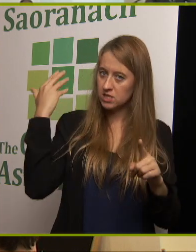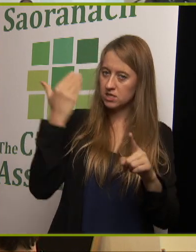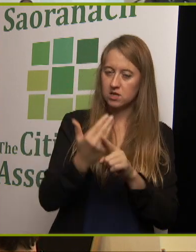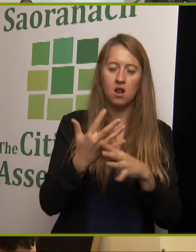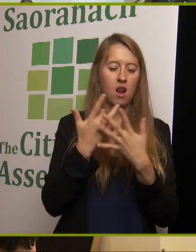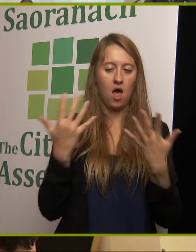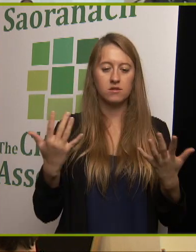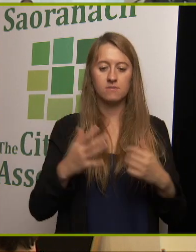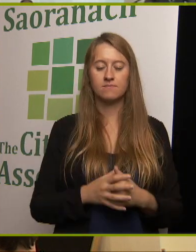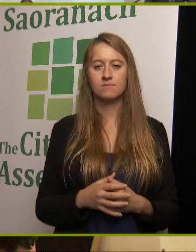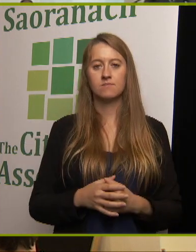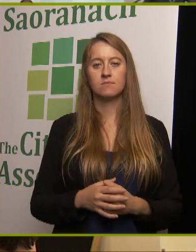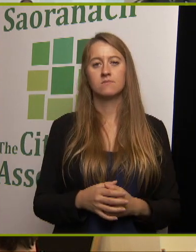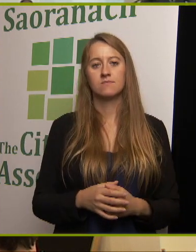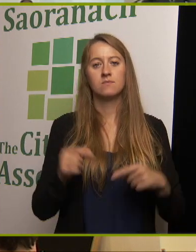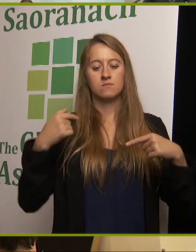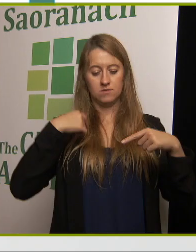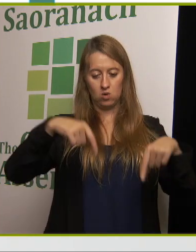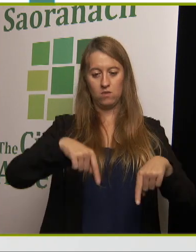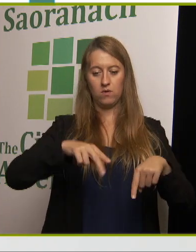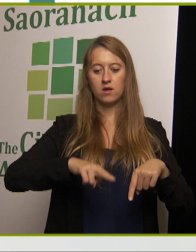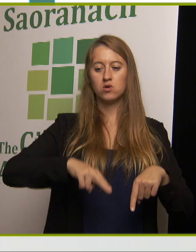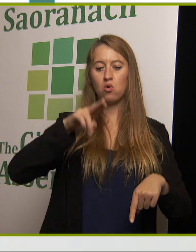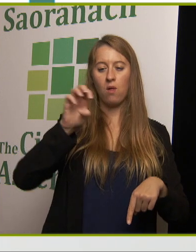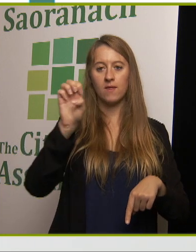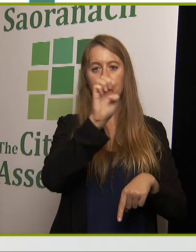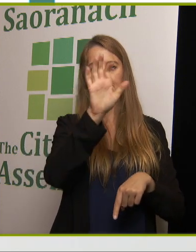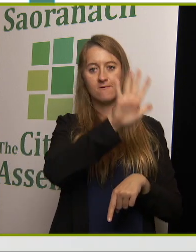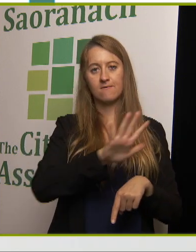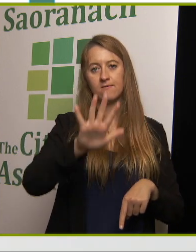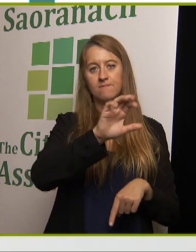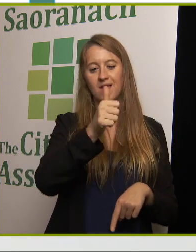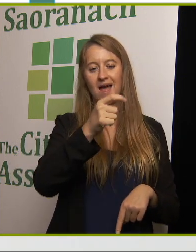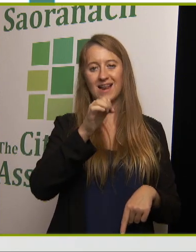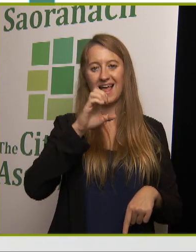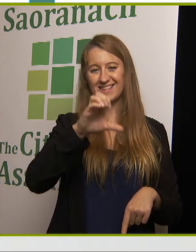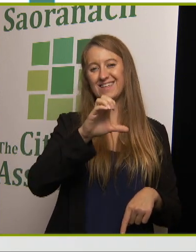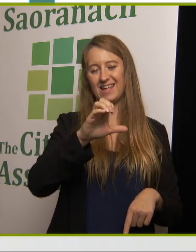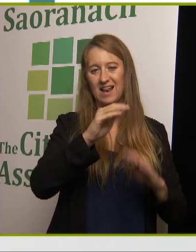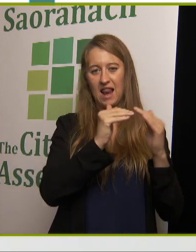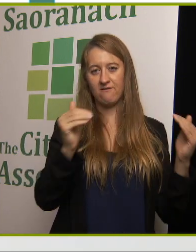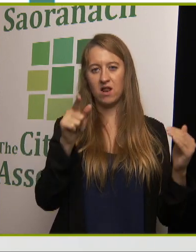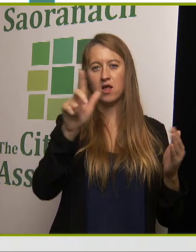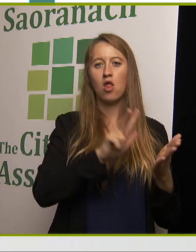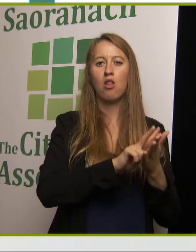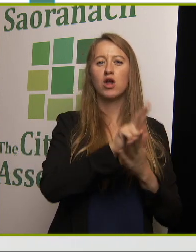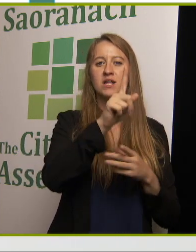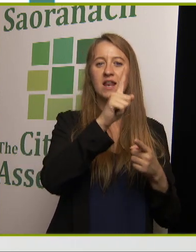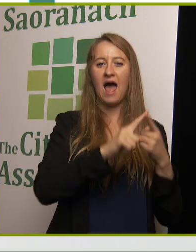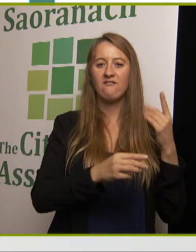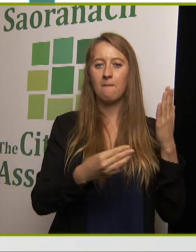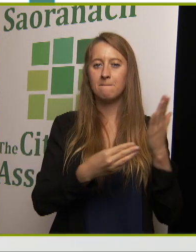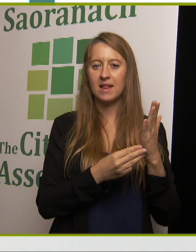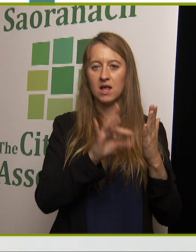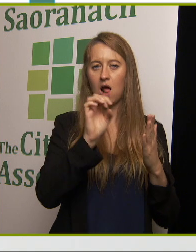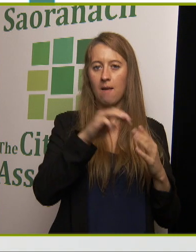At a North Atlantic level, a Northeast Atlantic level, across that 13.5 million square kilometres, we've been